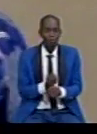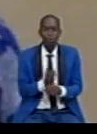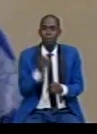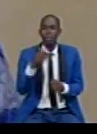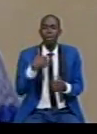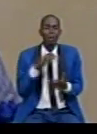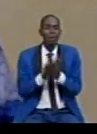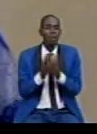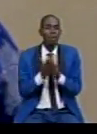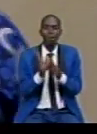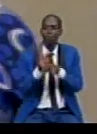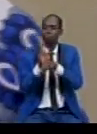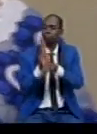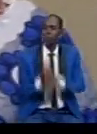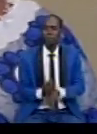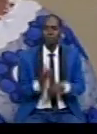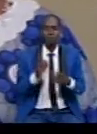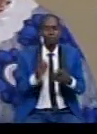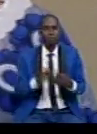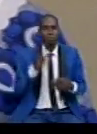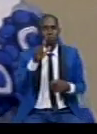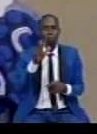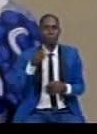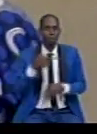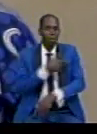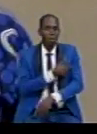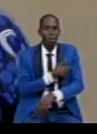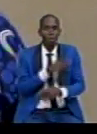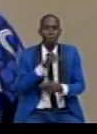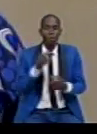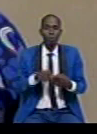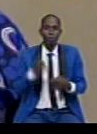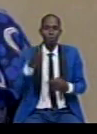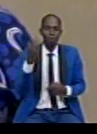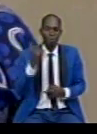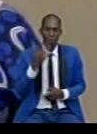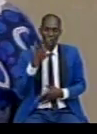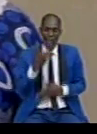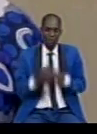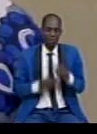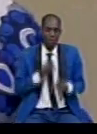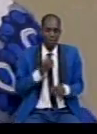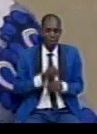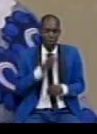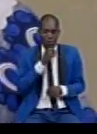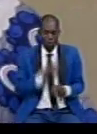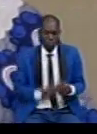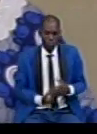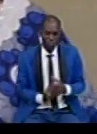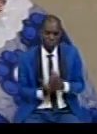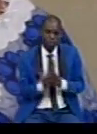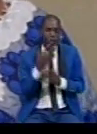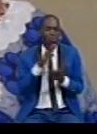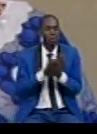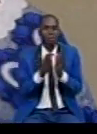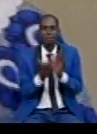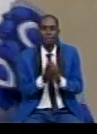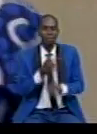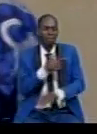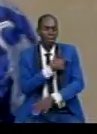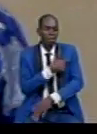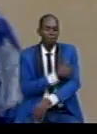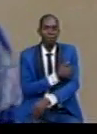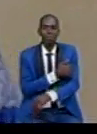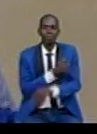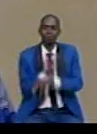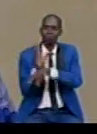because when I was 5 years old, my mother usually gave it to me. And then I grew up to become addicted to it.